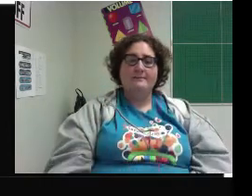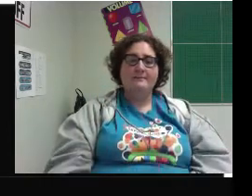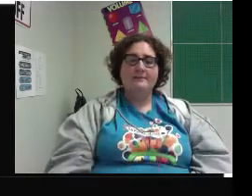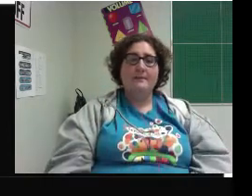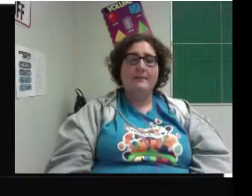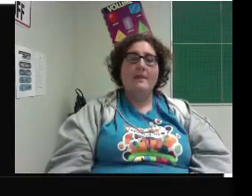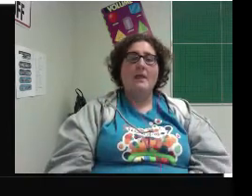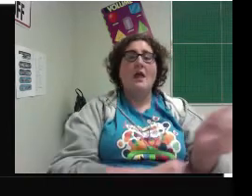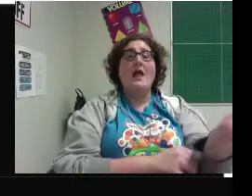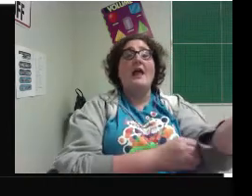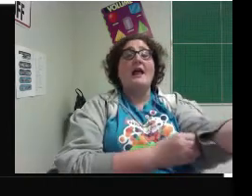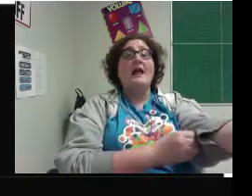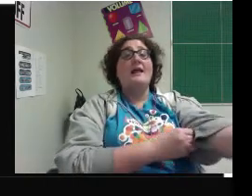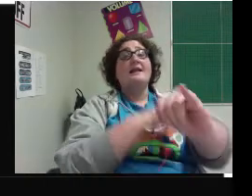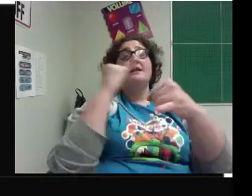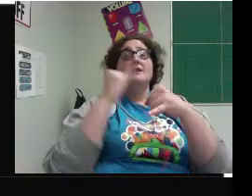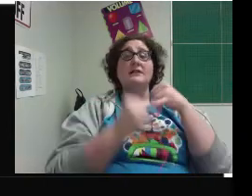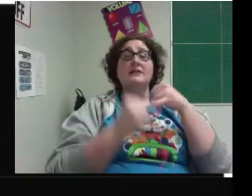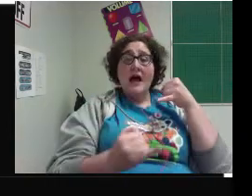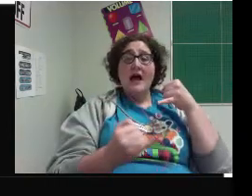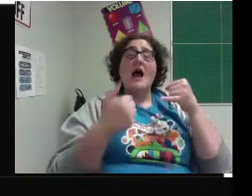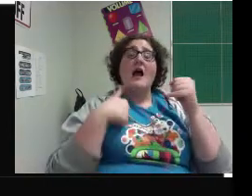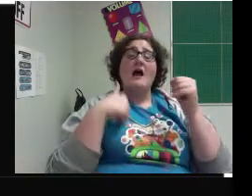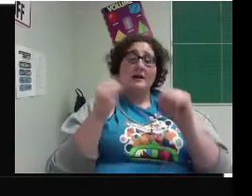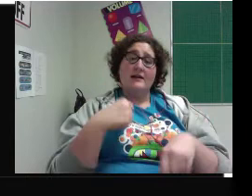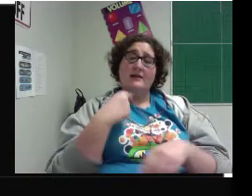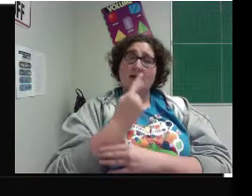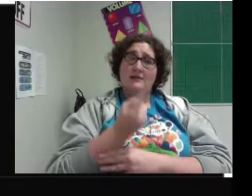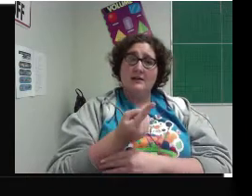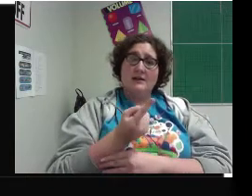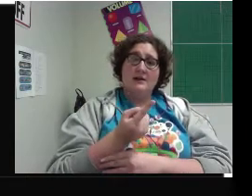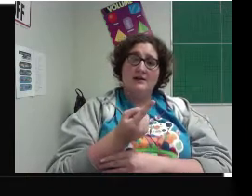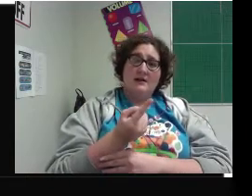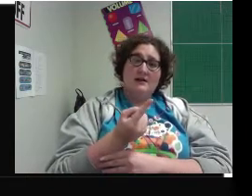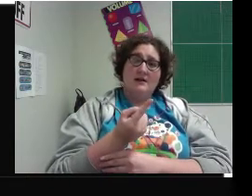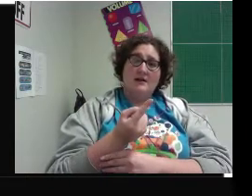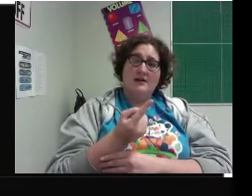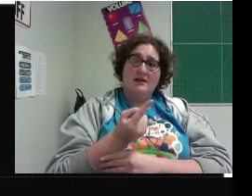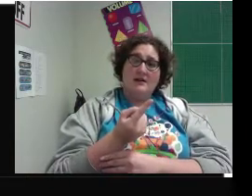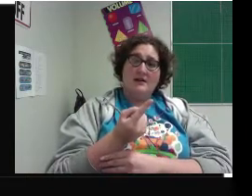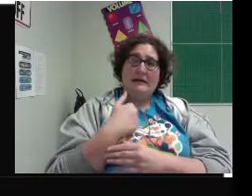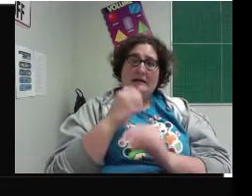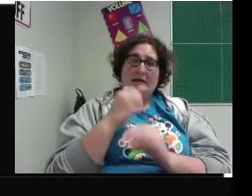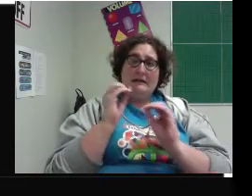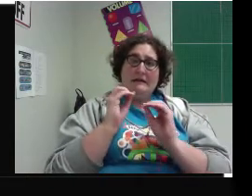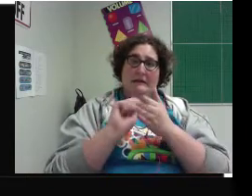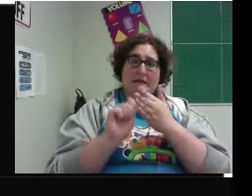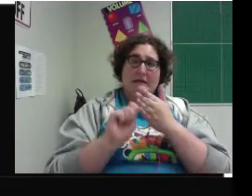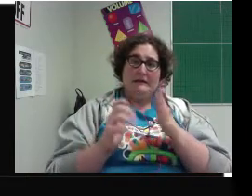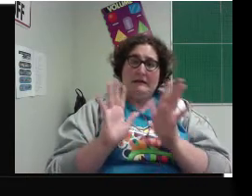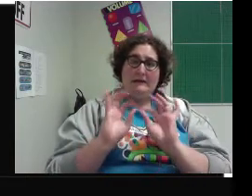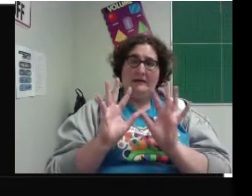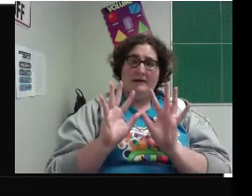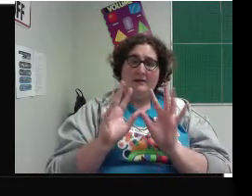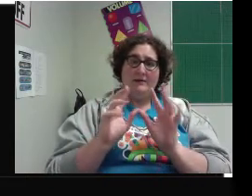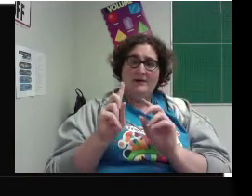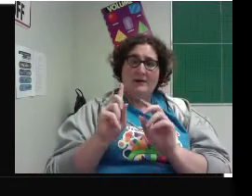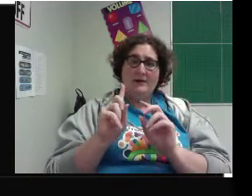And then last but not least, I can say, running out of room,